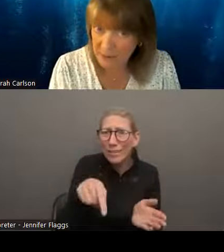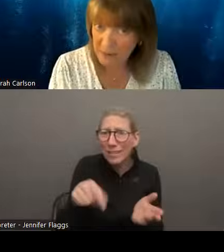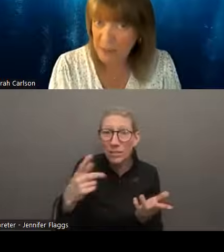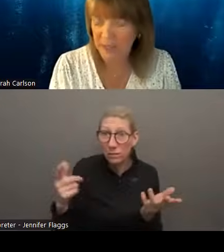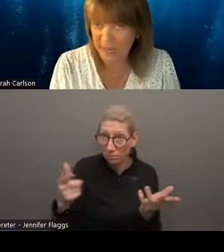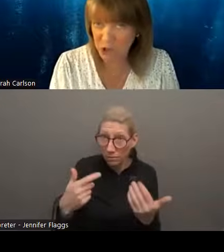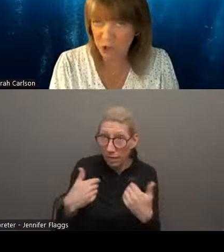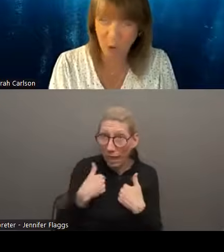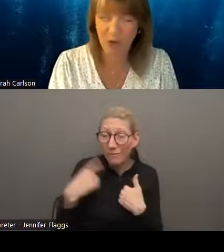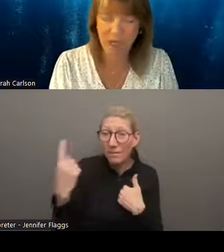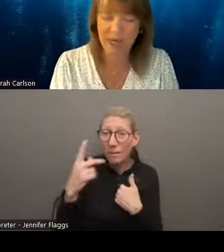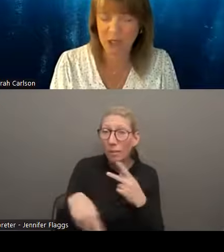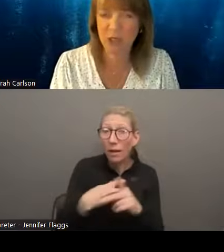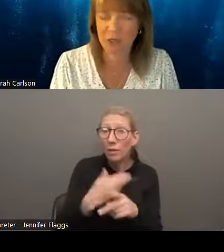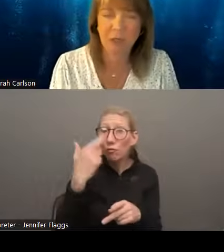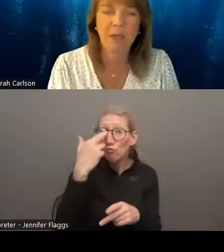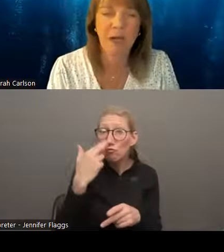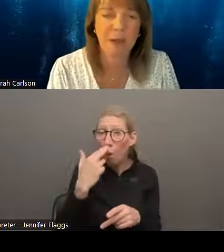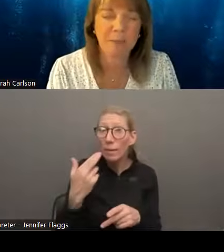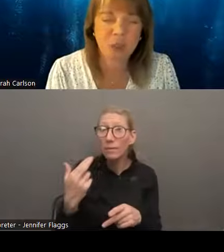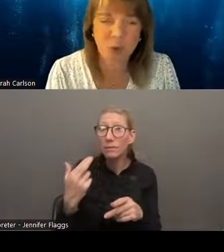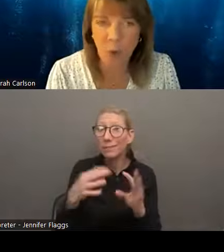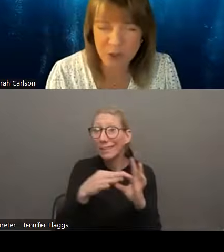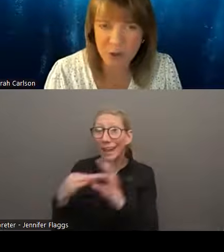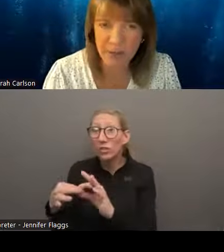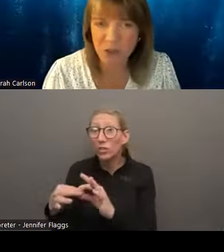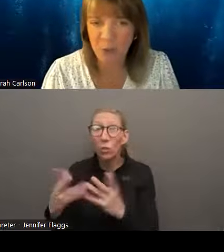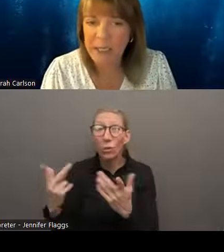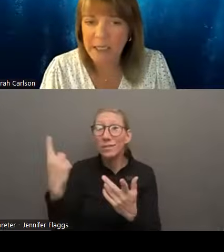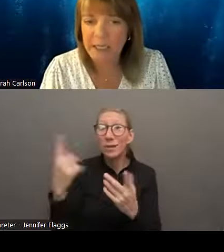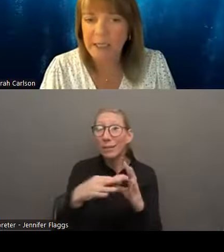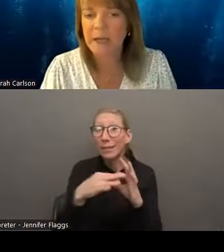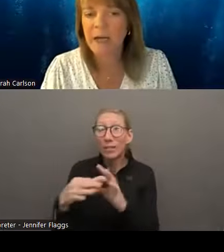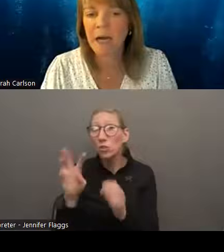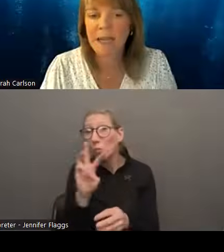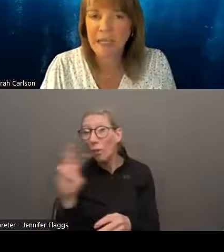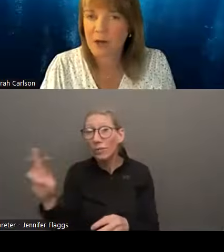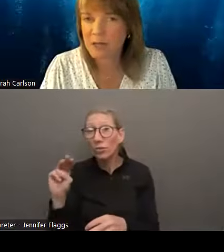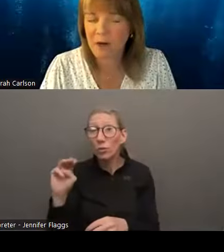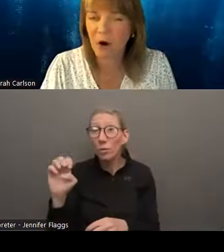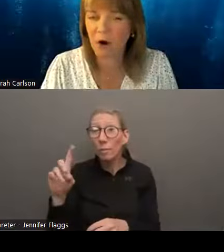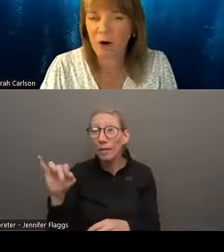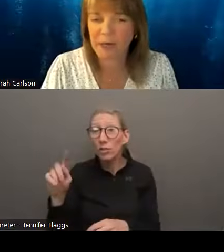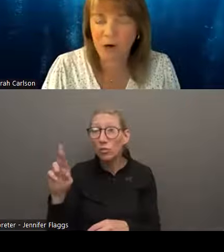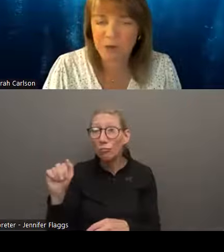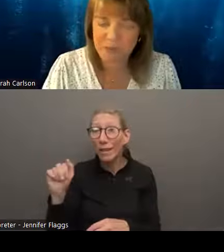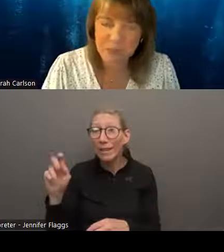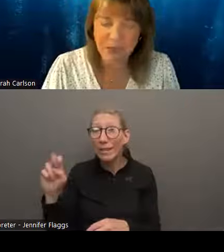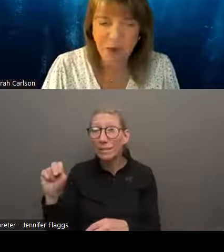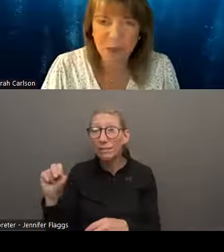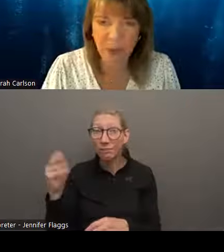Roman connection or a connection to the Western Mediterranean in